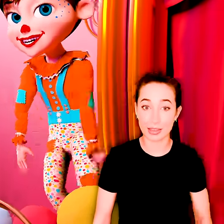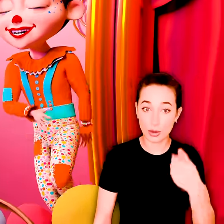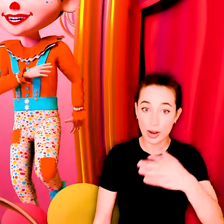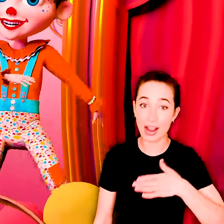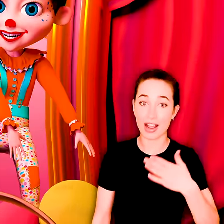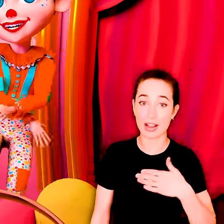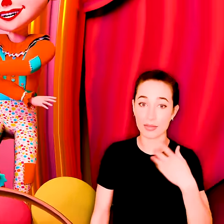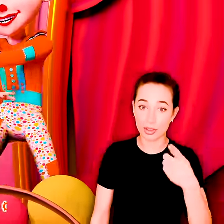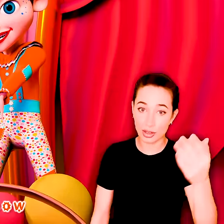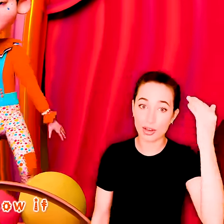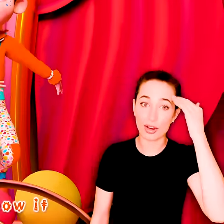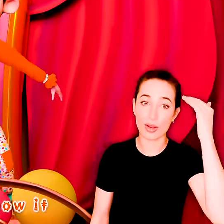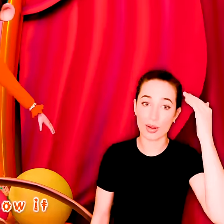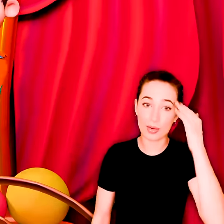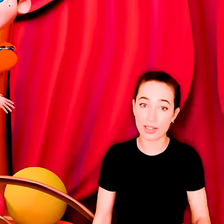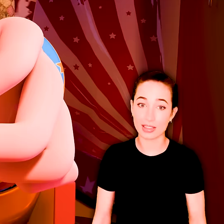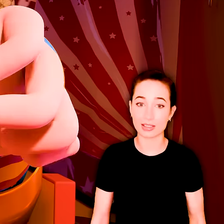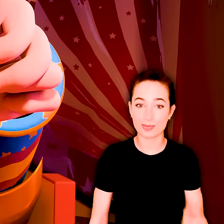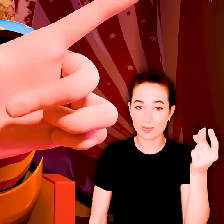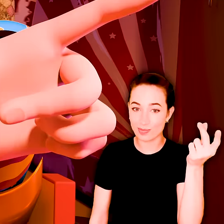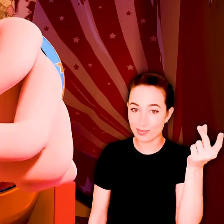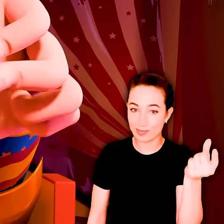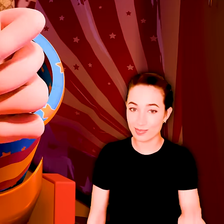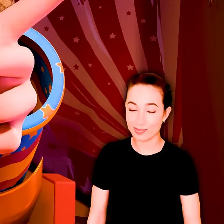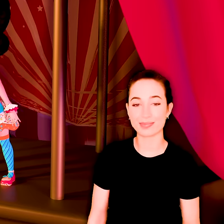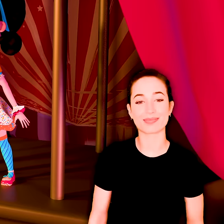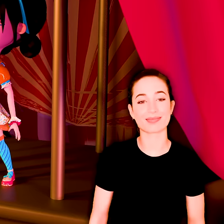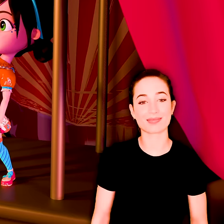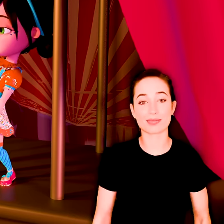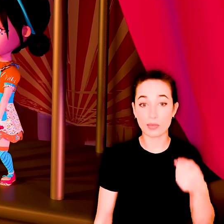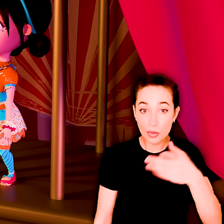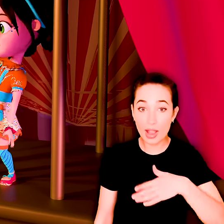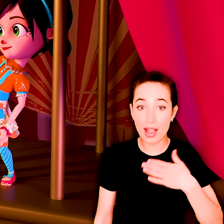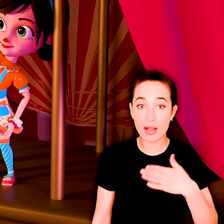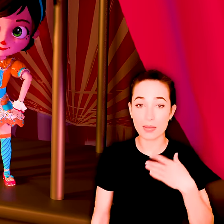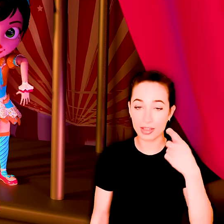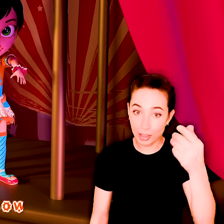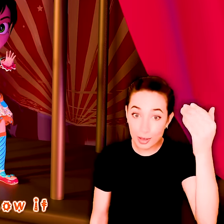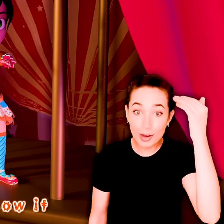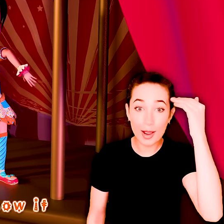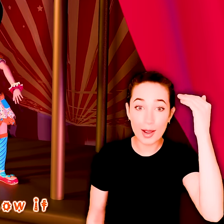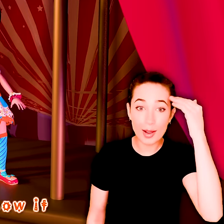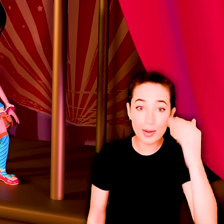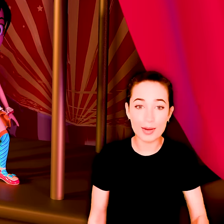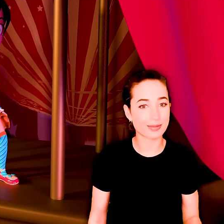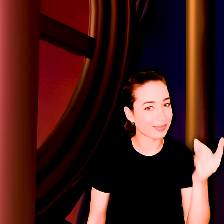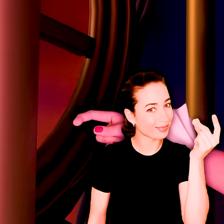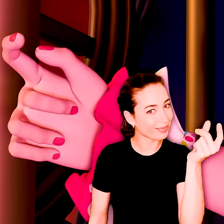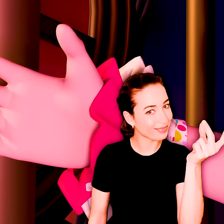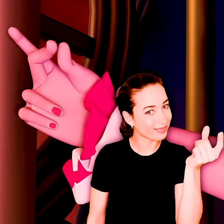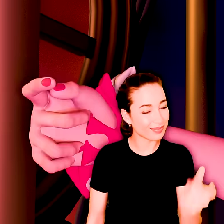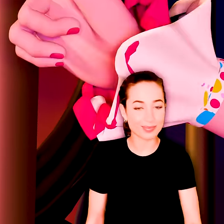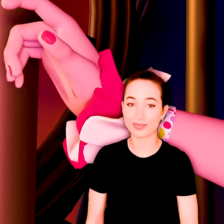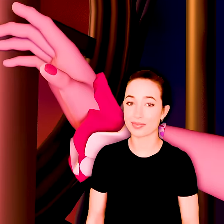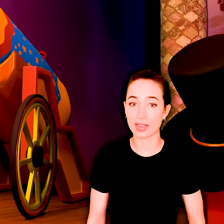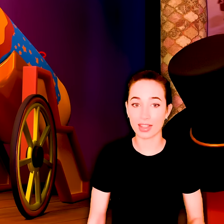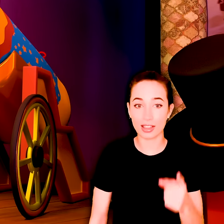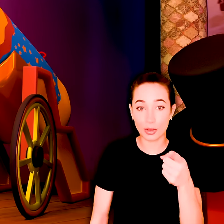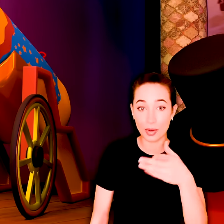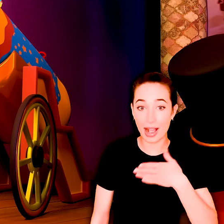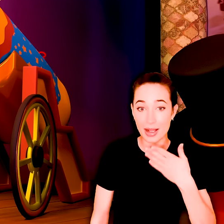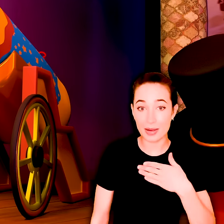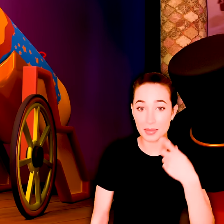if you're happy and you know it snap your fingers if you're happy and you know it snap your fingers